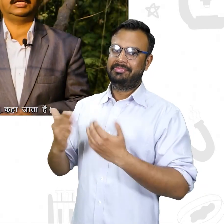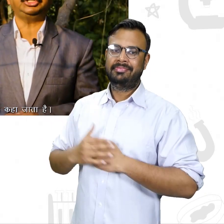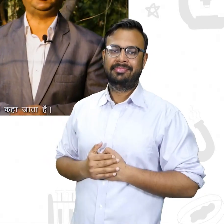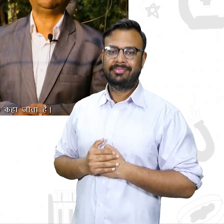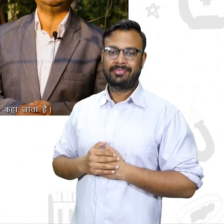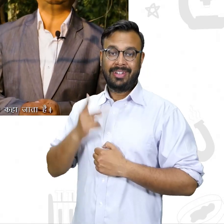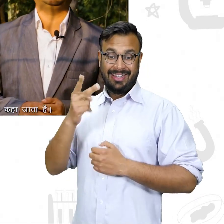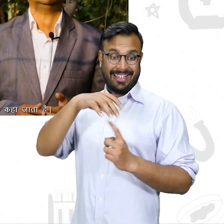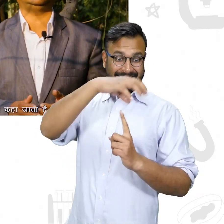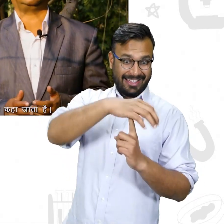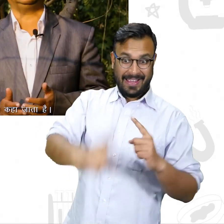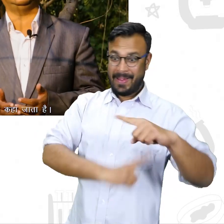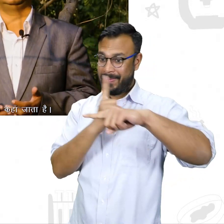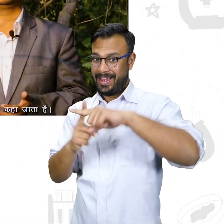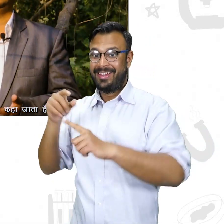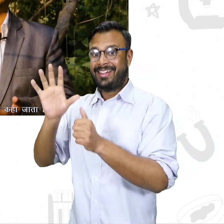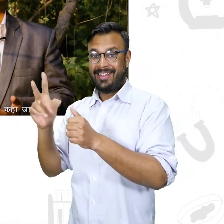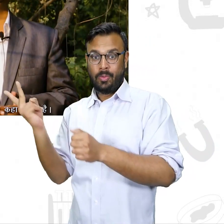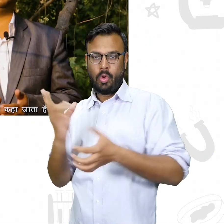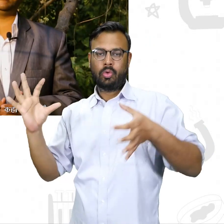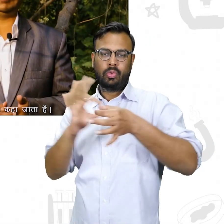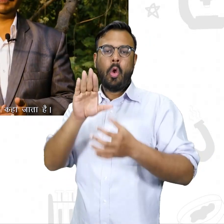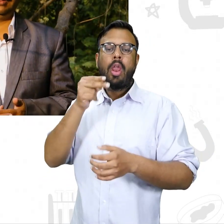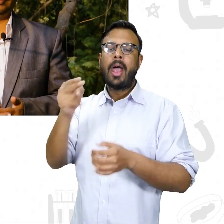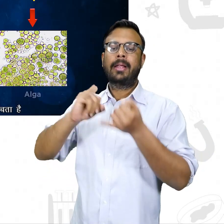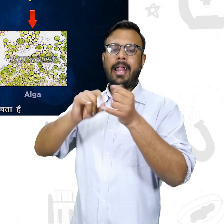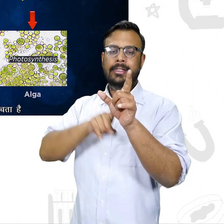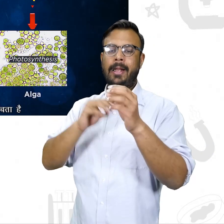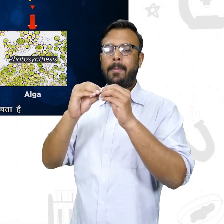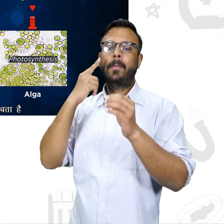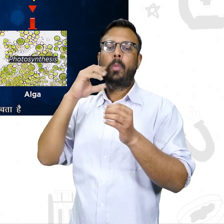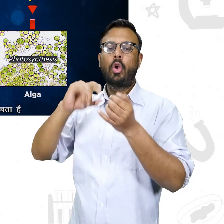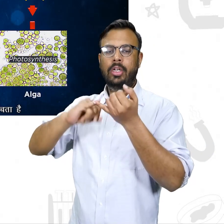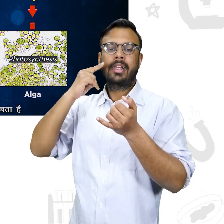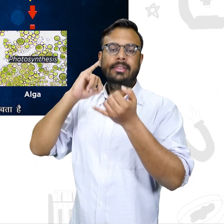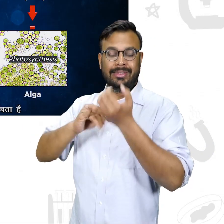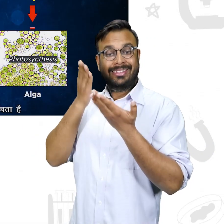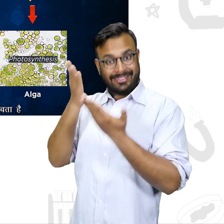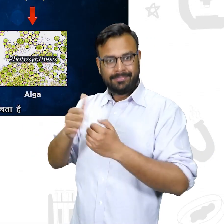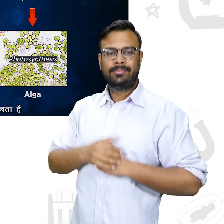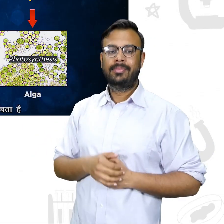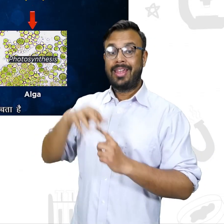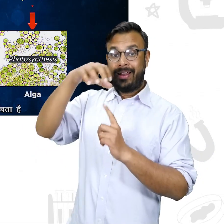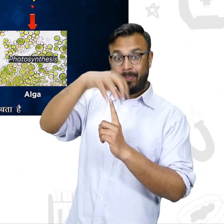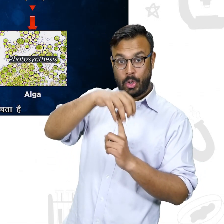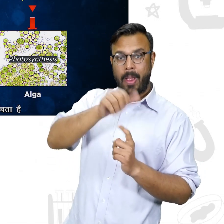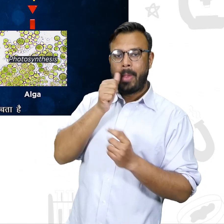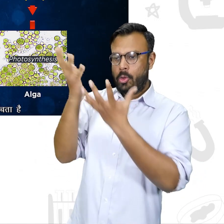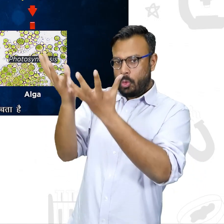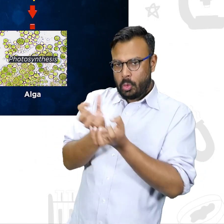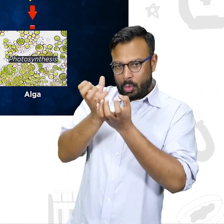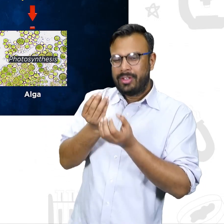The relation between fungus and algae is called as symbiosis. Here, the fungus draws water